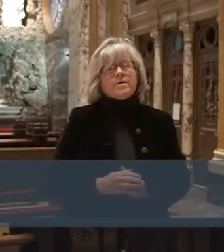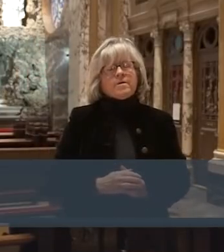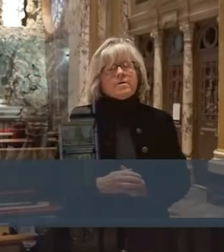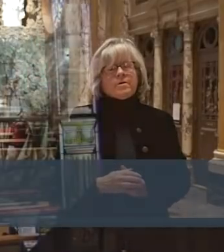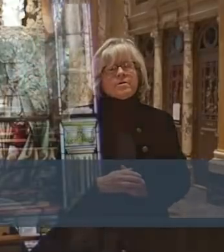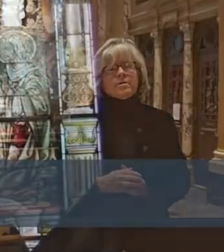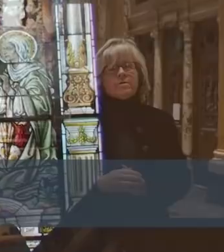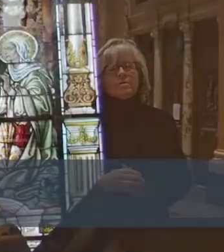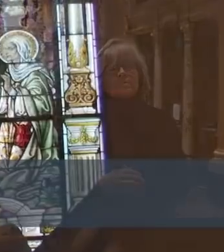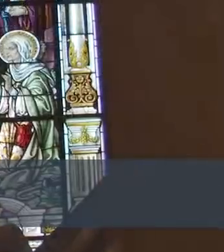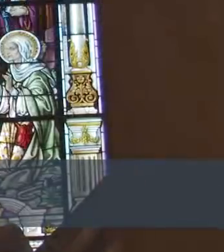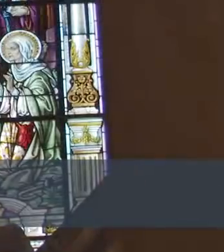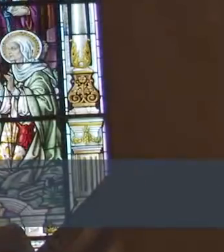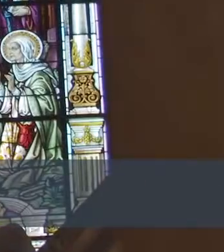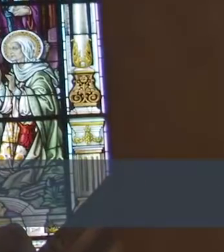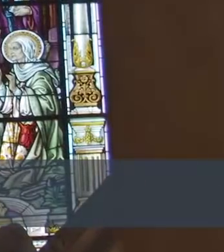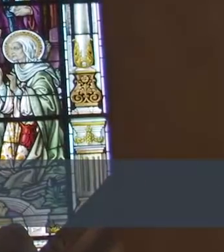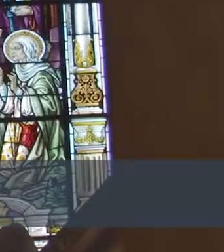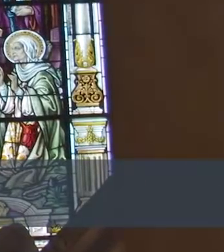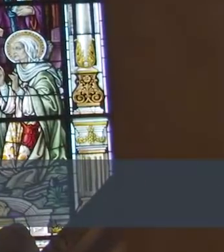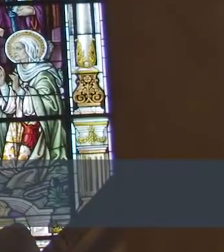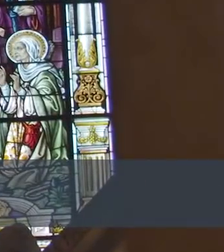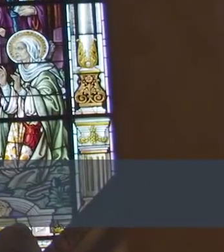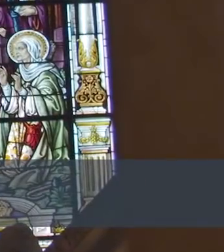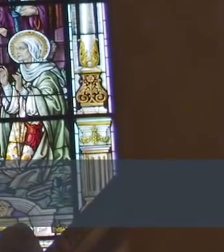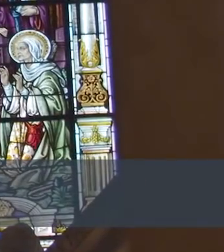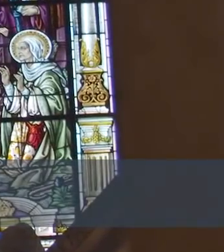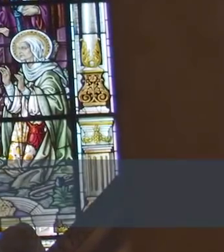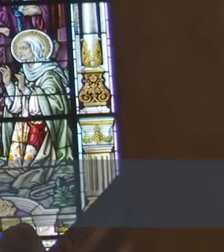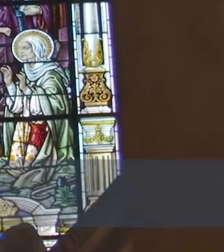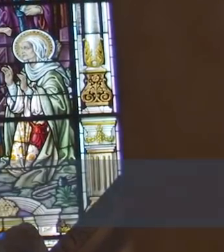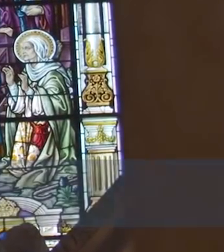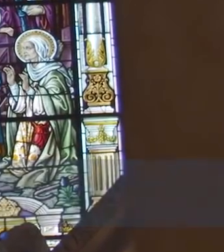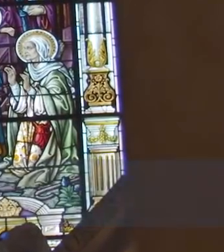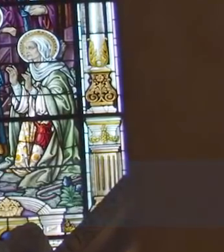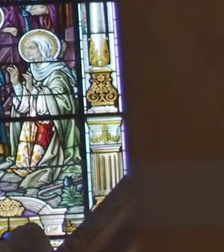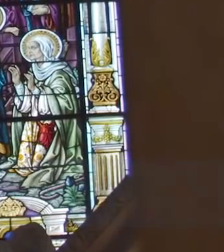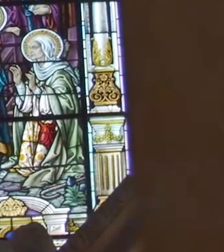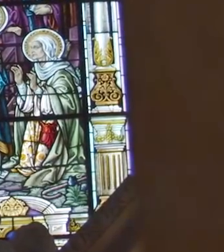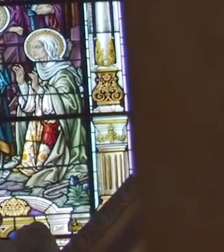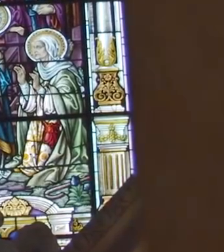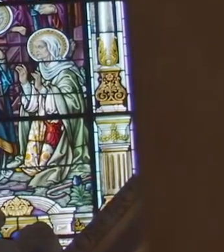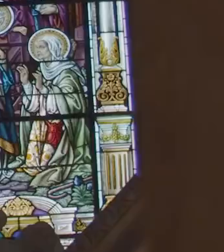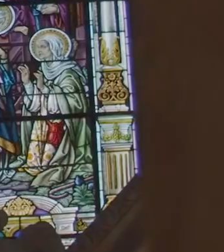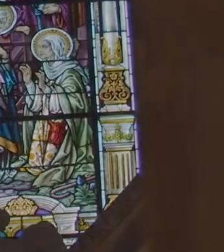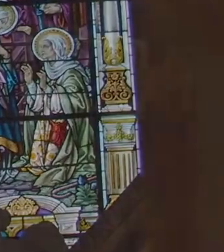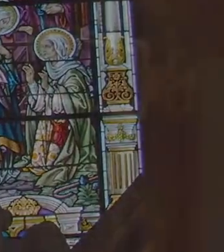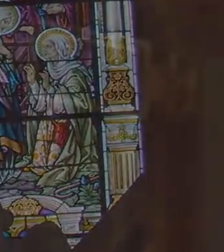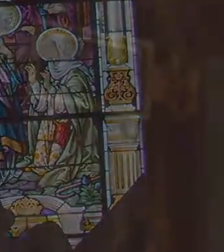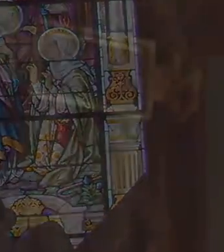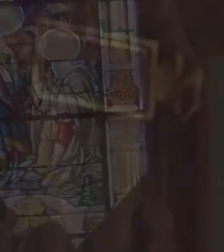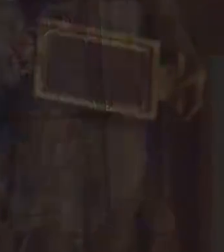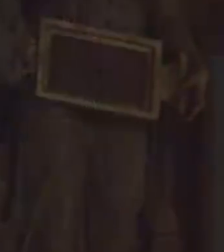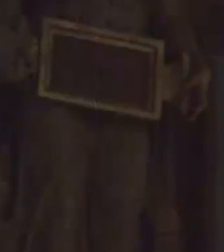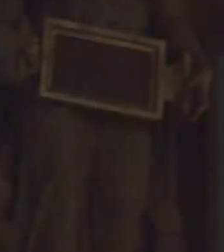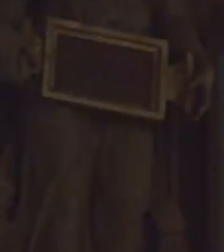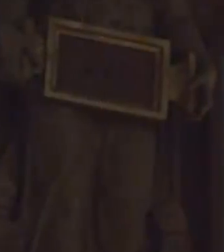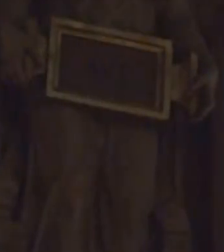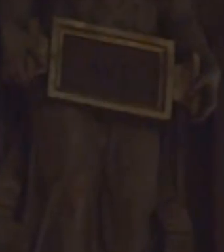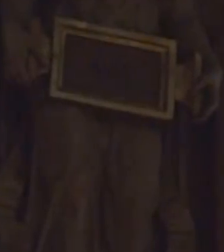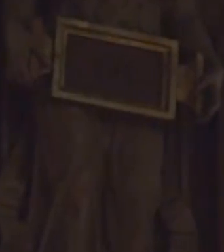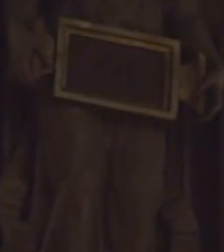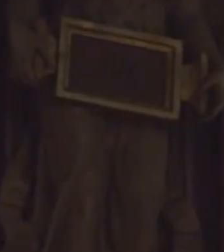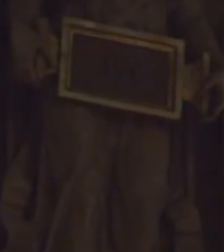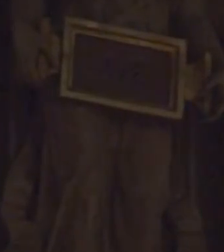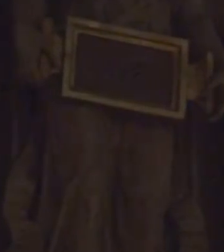Lord. The promises of the Lord I will sing forever. Through all generations